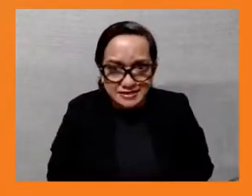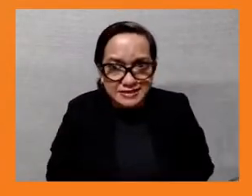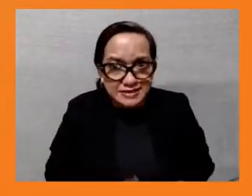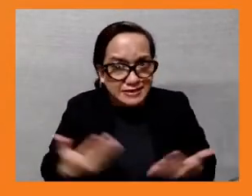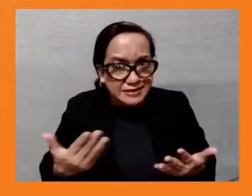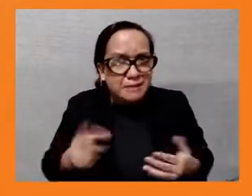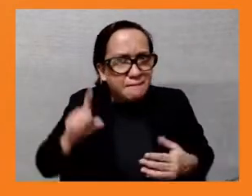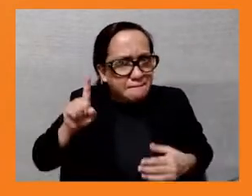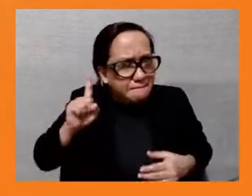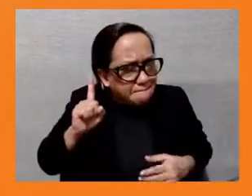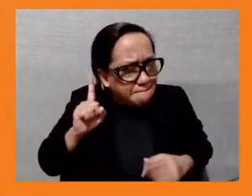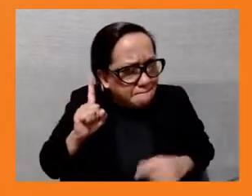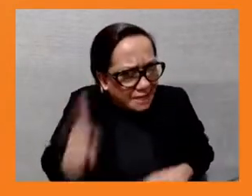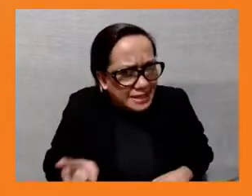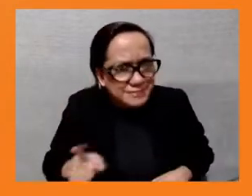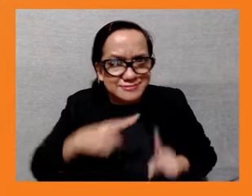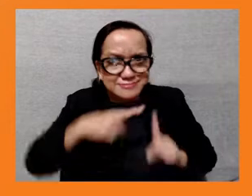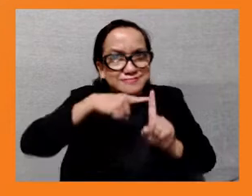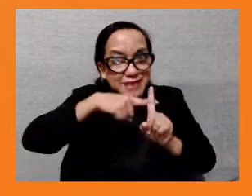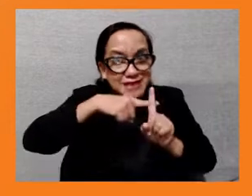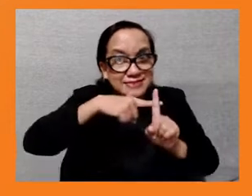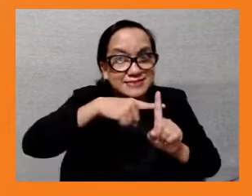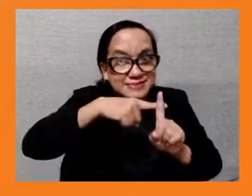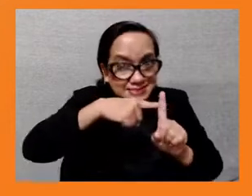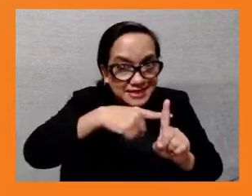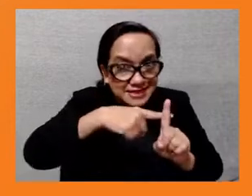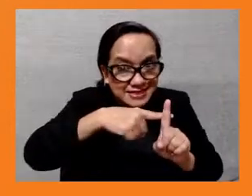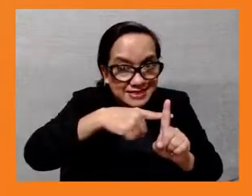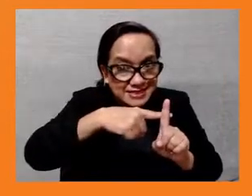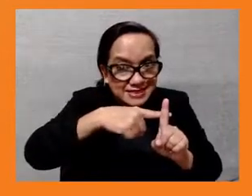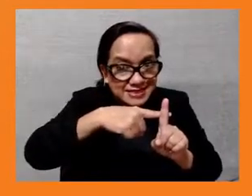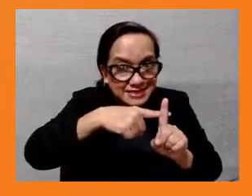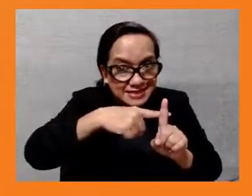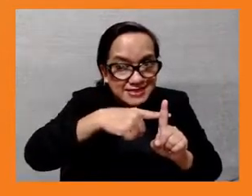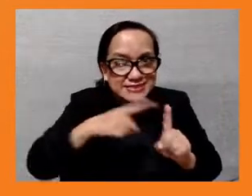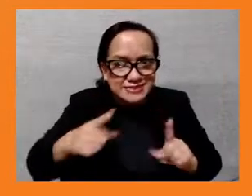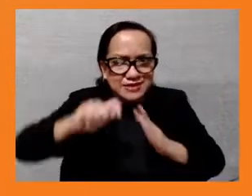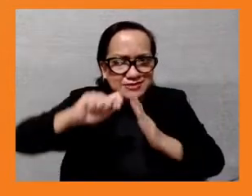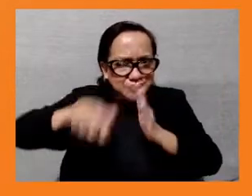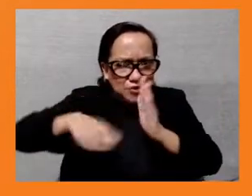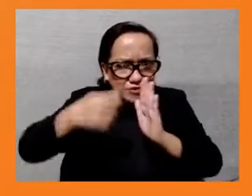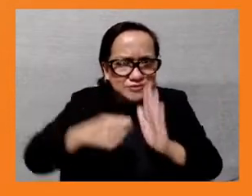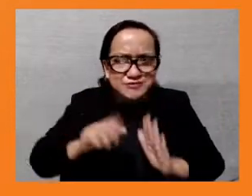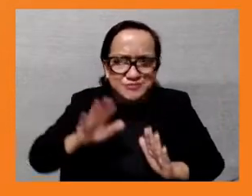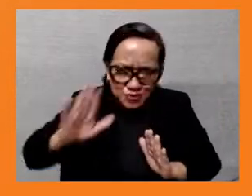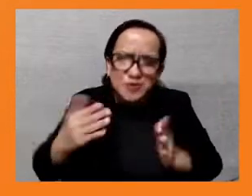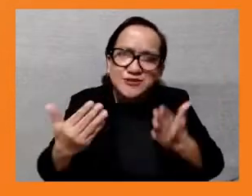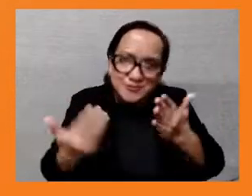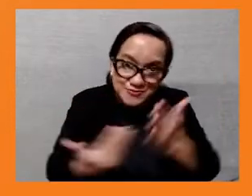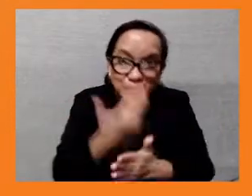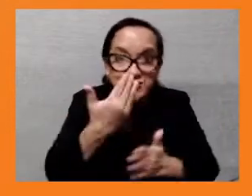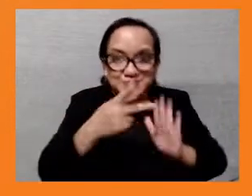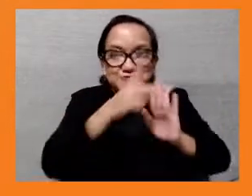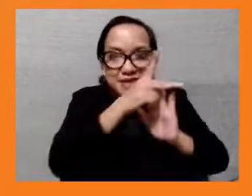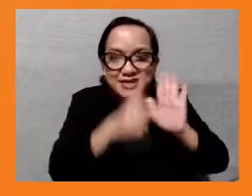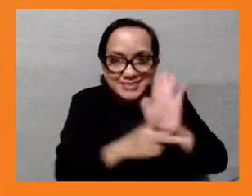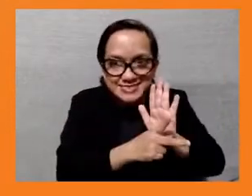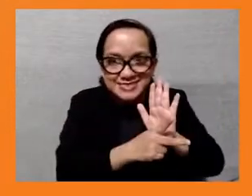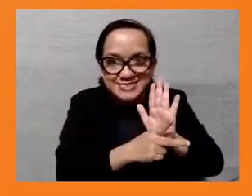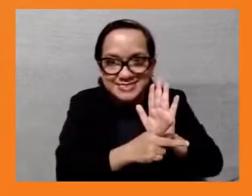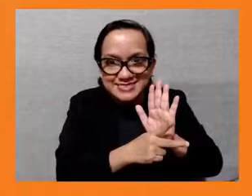two questions there on WTE. If you can answer those straight away, then I'll take on a few more. Sure. Thanks,